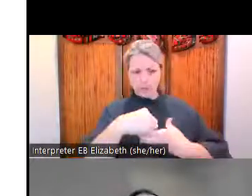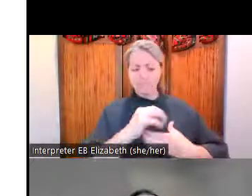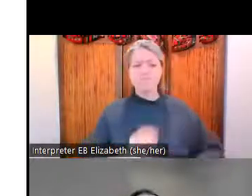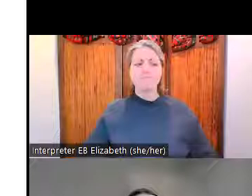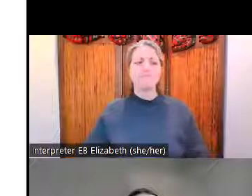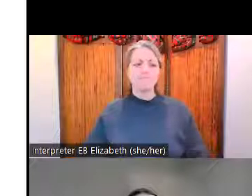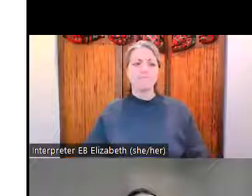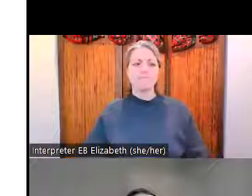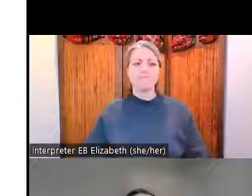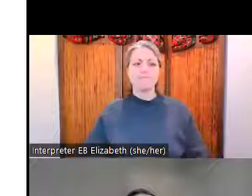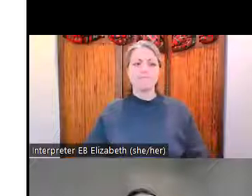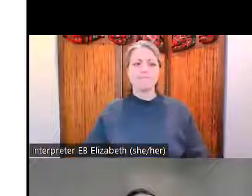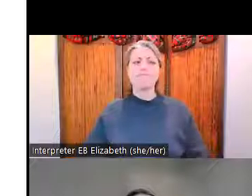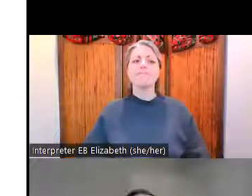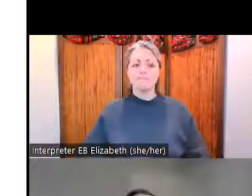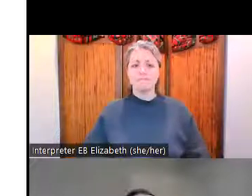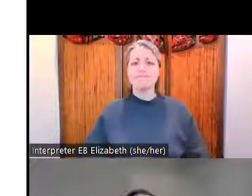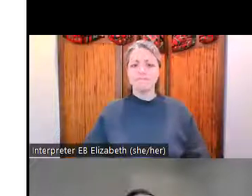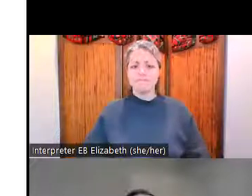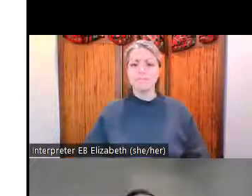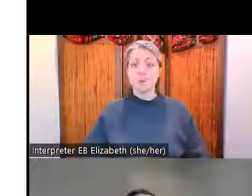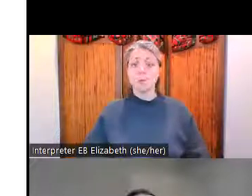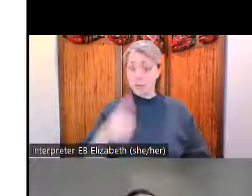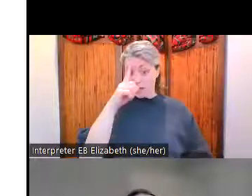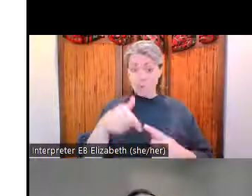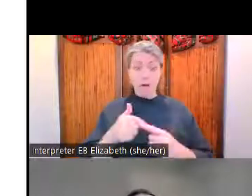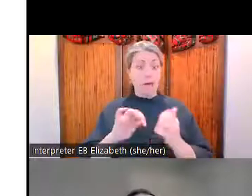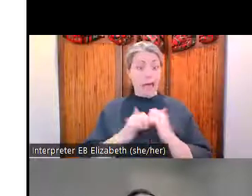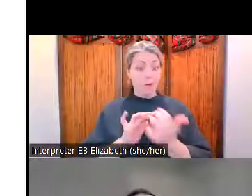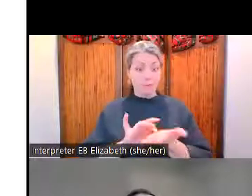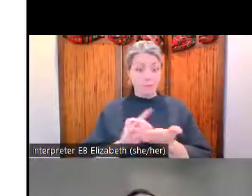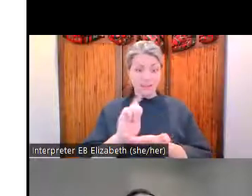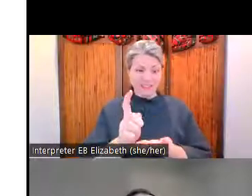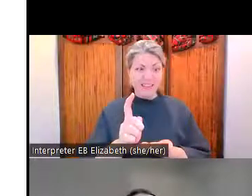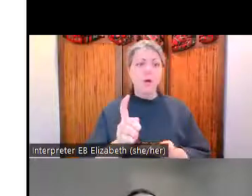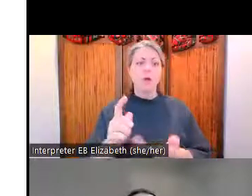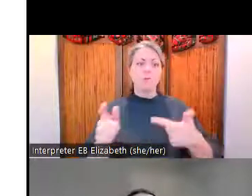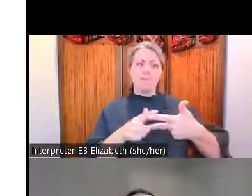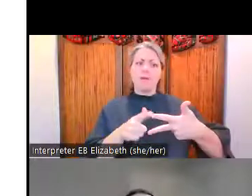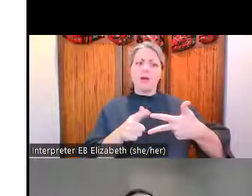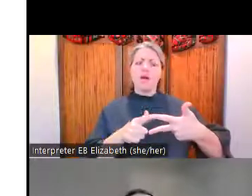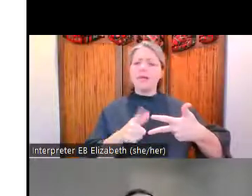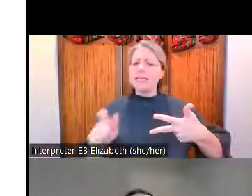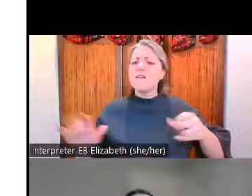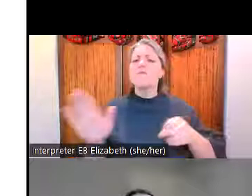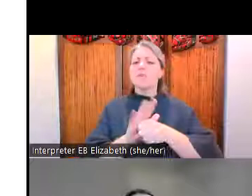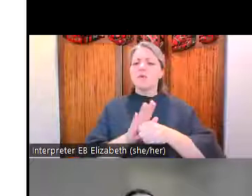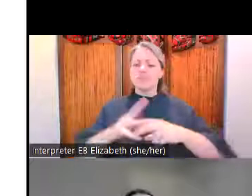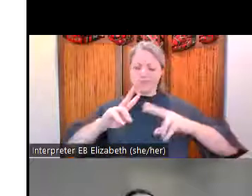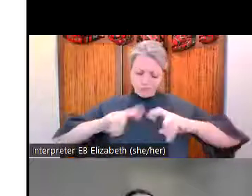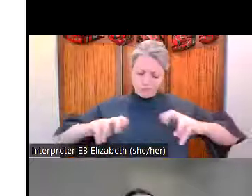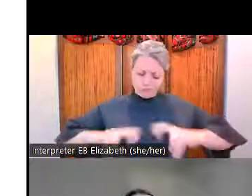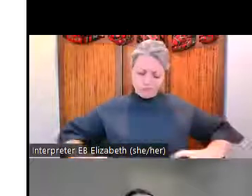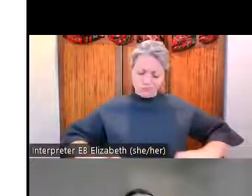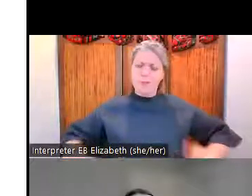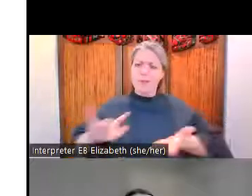with anything, when we do think about medication interventions, we need a complete medical history. And for the children